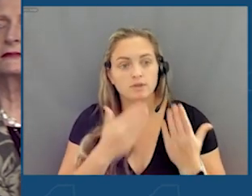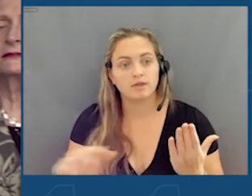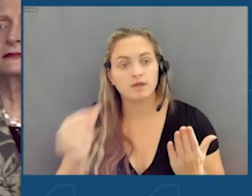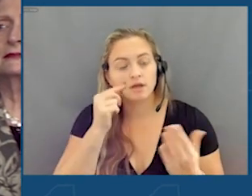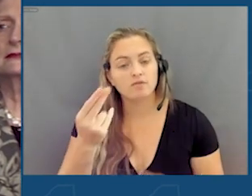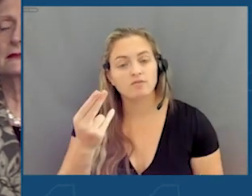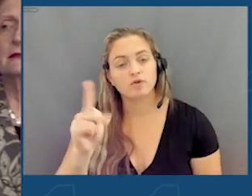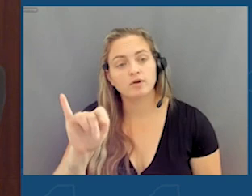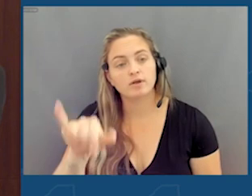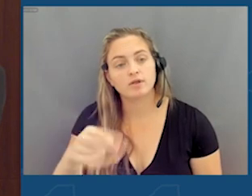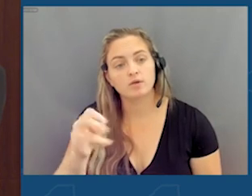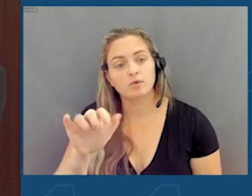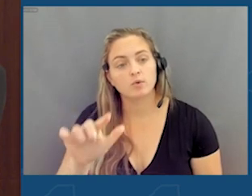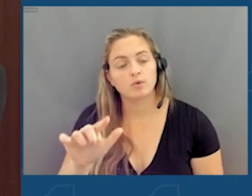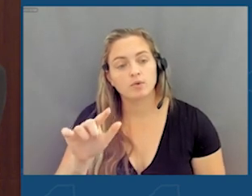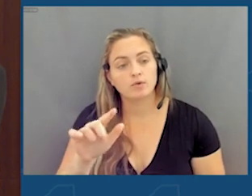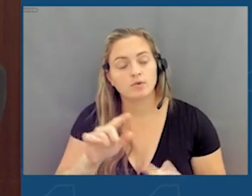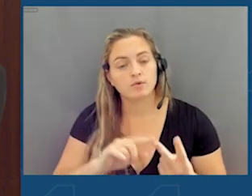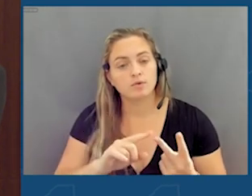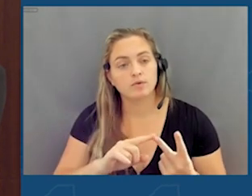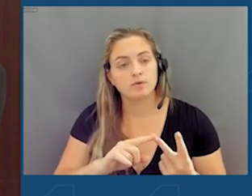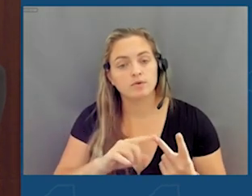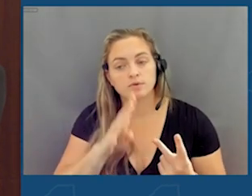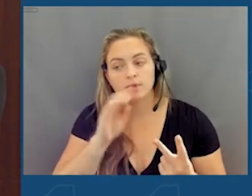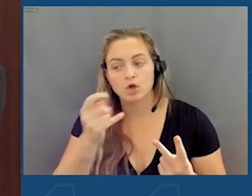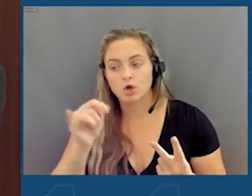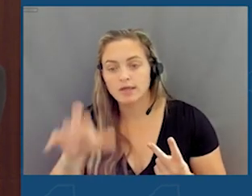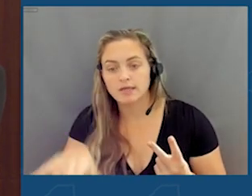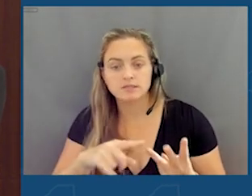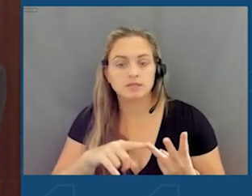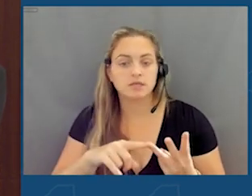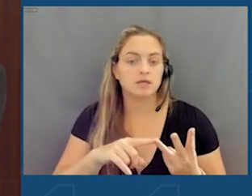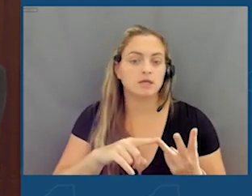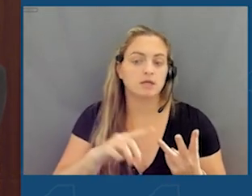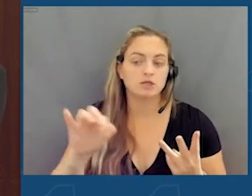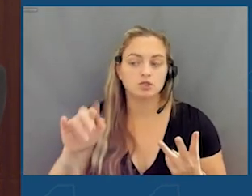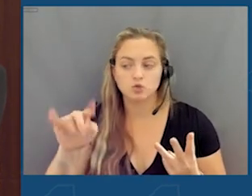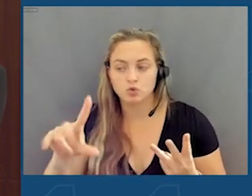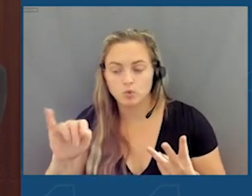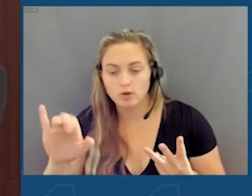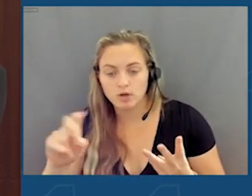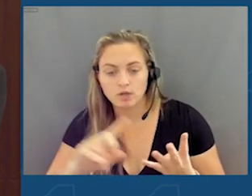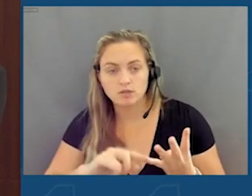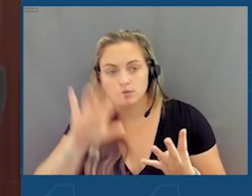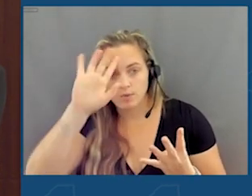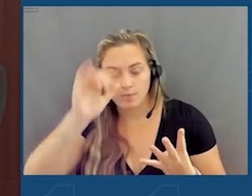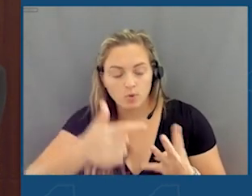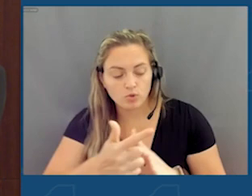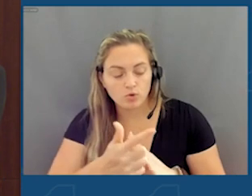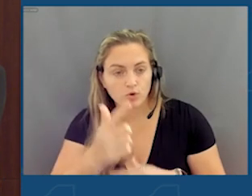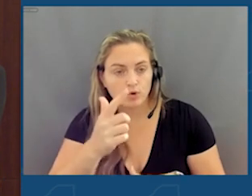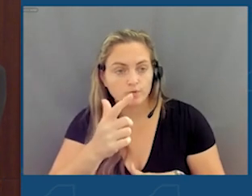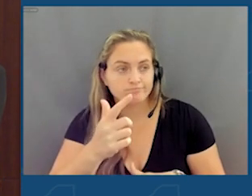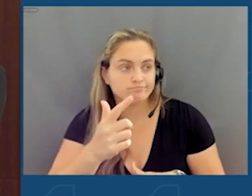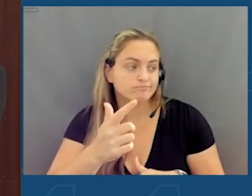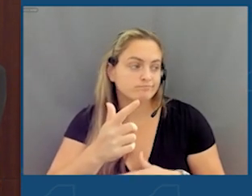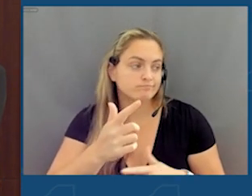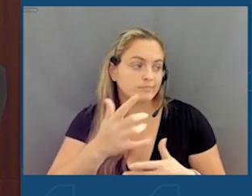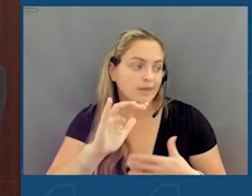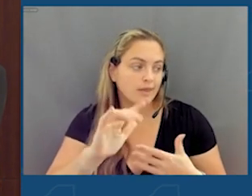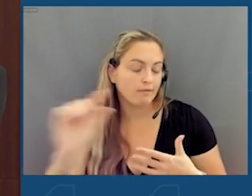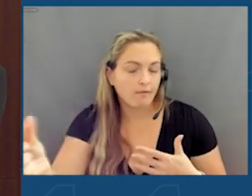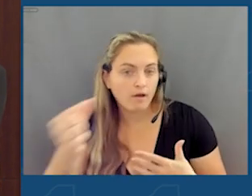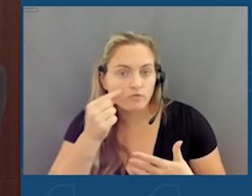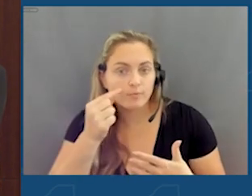Kathy Hochul, Speaker Hastie, Majority Leader Stuart Cousins, my brother in government and in life, Senator Bailey,